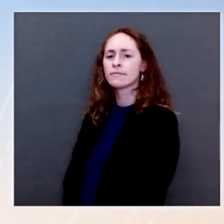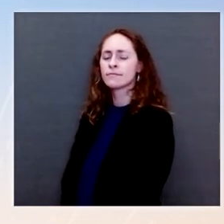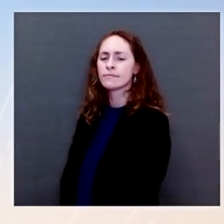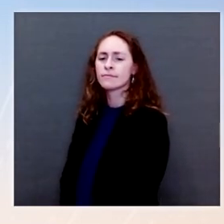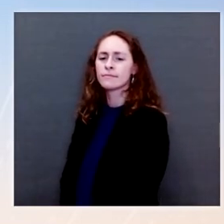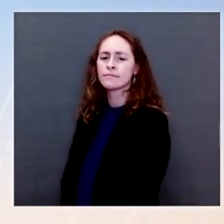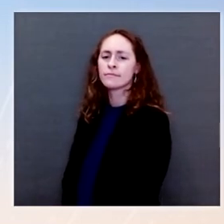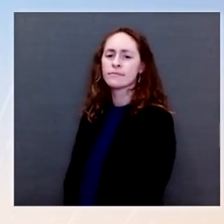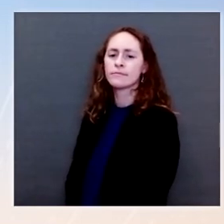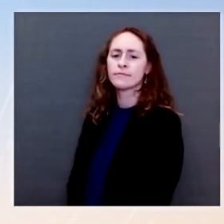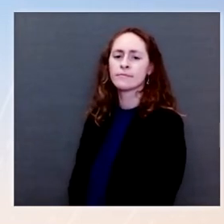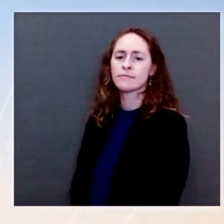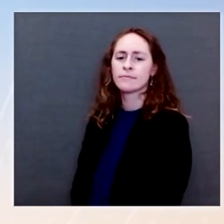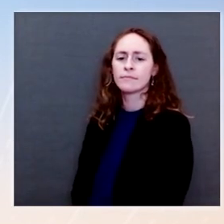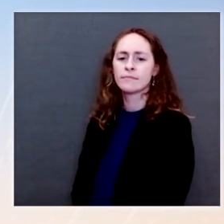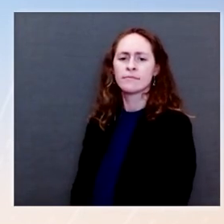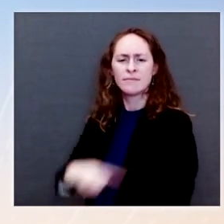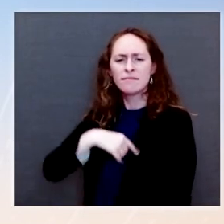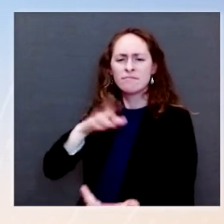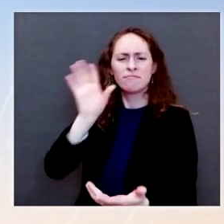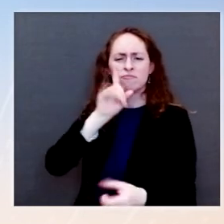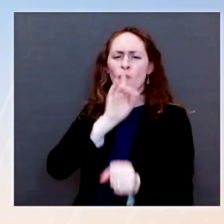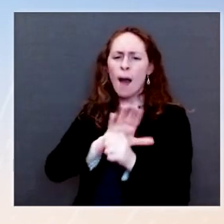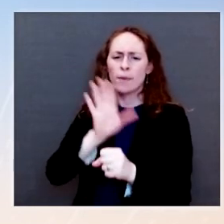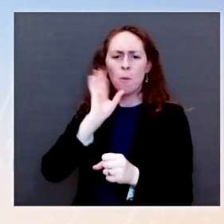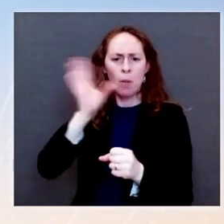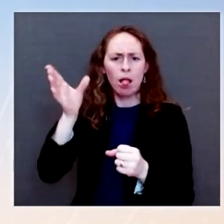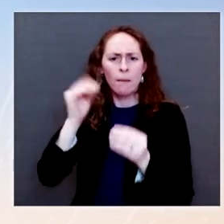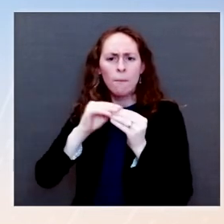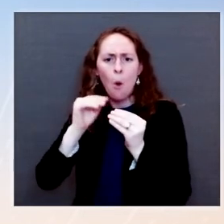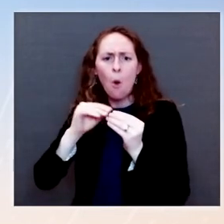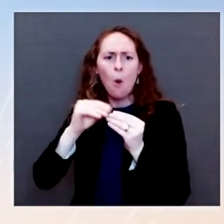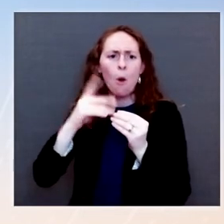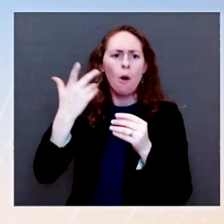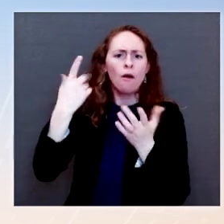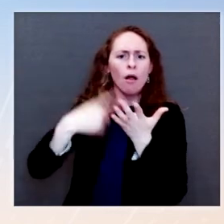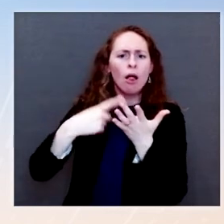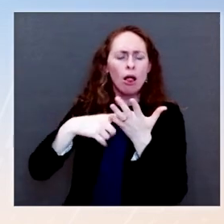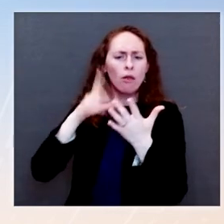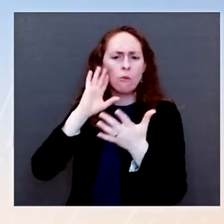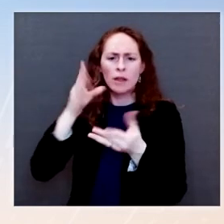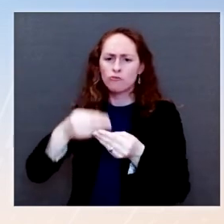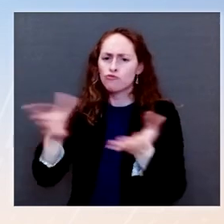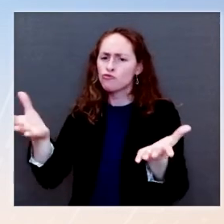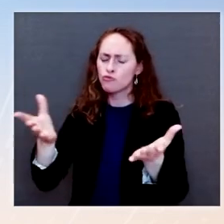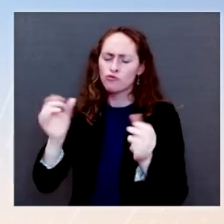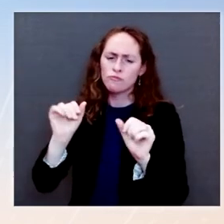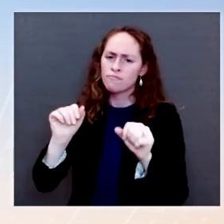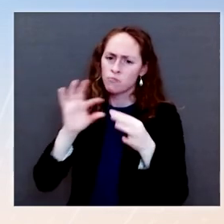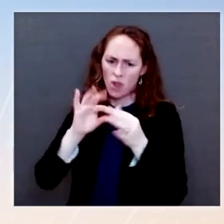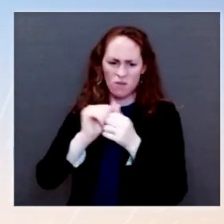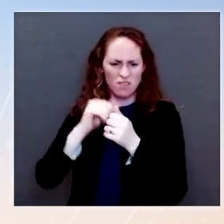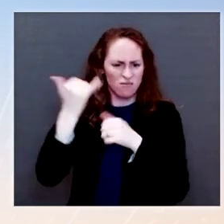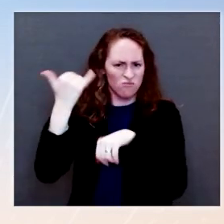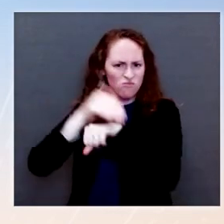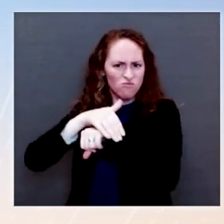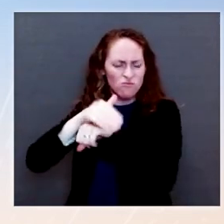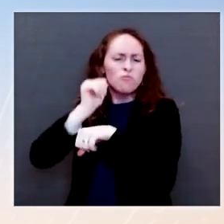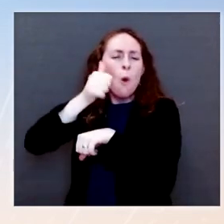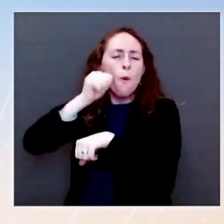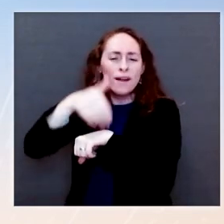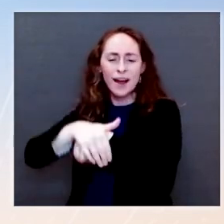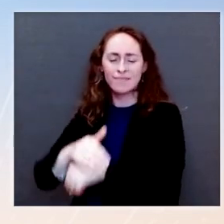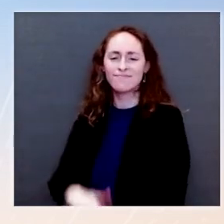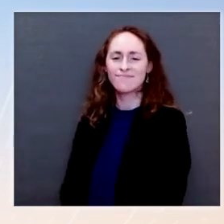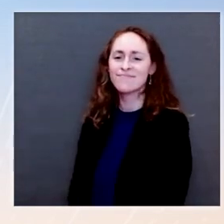you have a reaction to the court in Burma finding Aung San Suu Kyi guilty of charges of incitement? Yes, I believe that we put